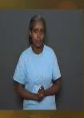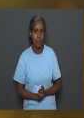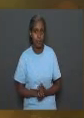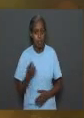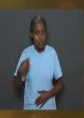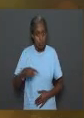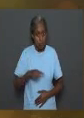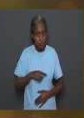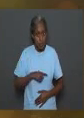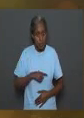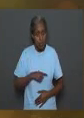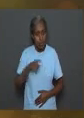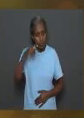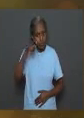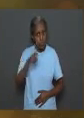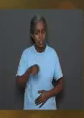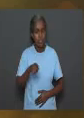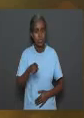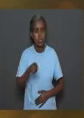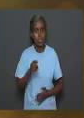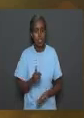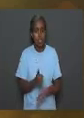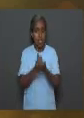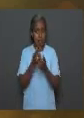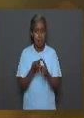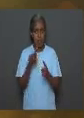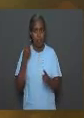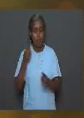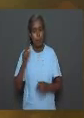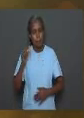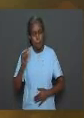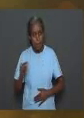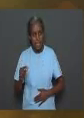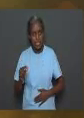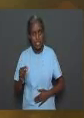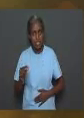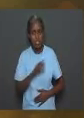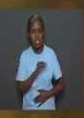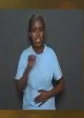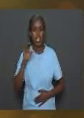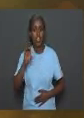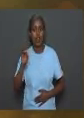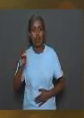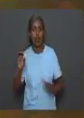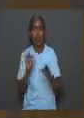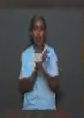We are going to need help from minors and cofactors.